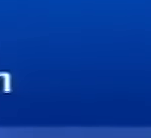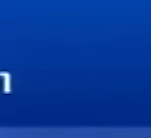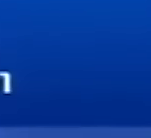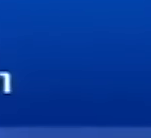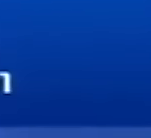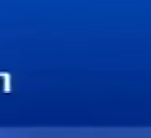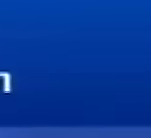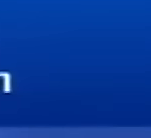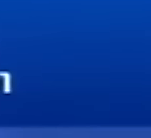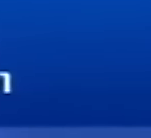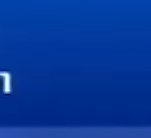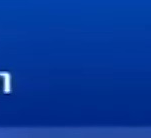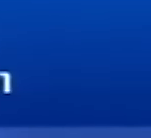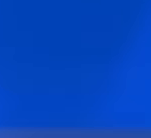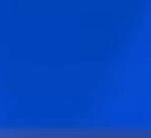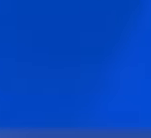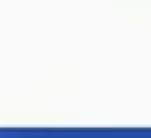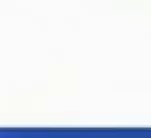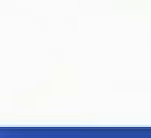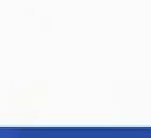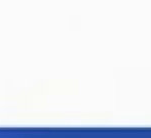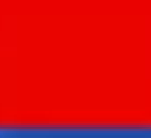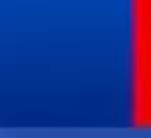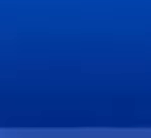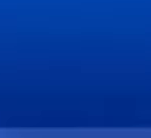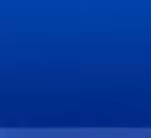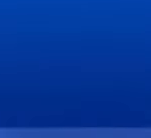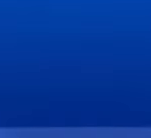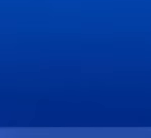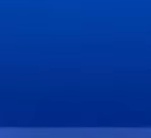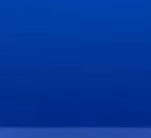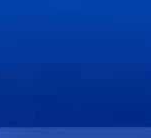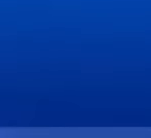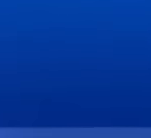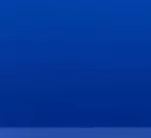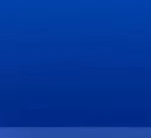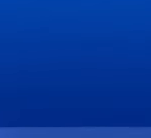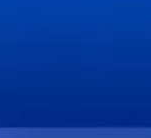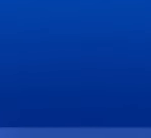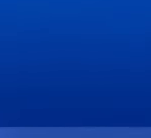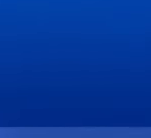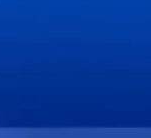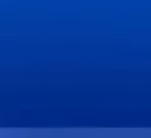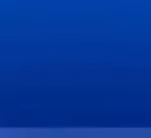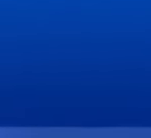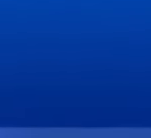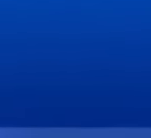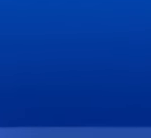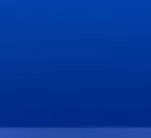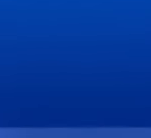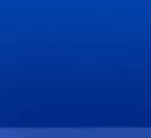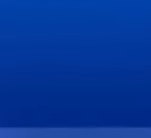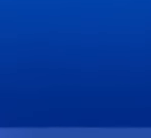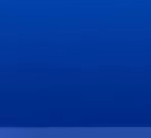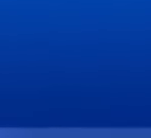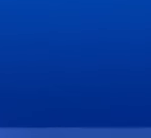15% to some 19.39 billion shillings. And East African Breweries Limited has announced the issuance of the second and final